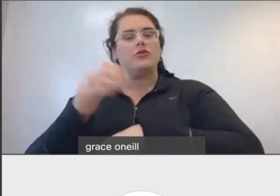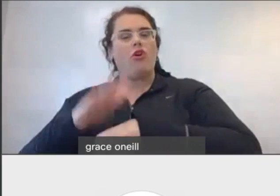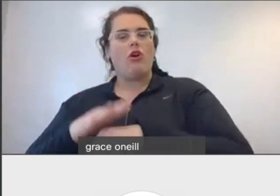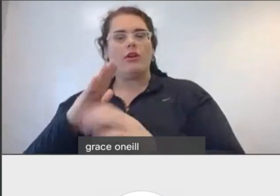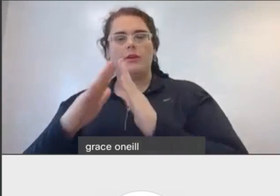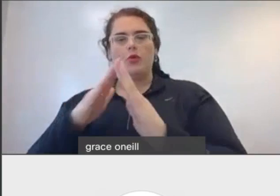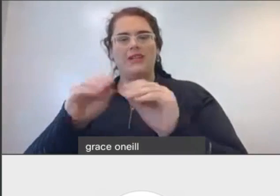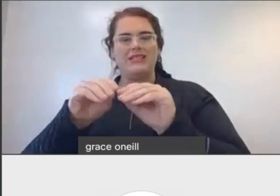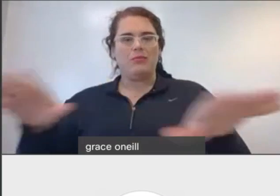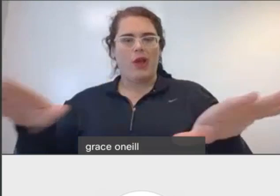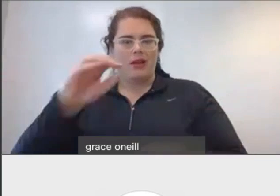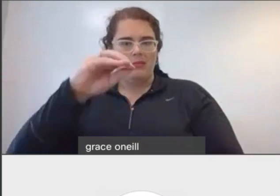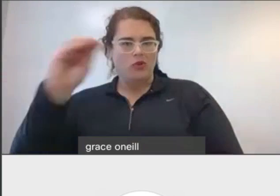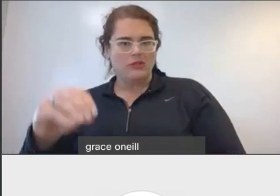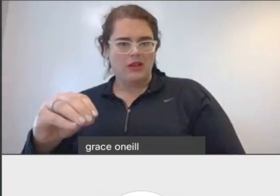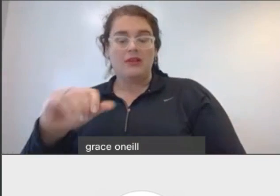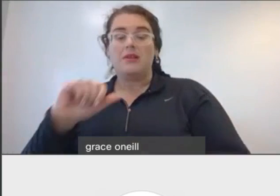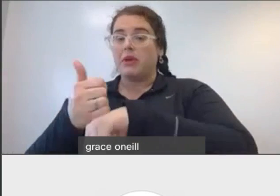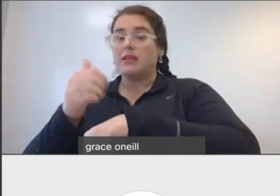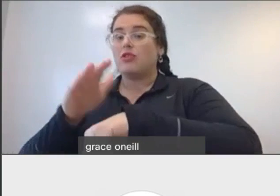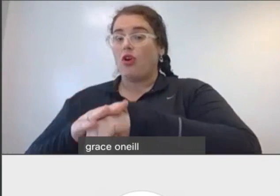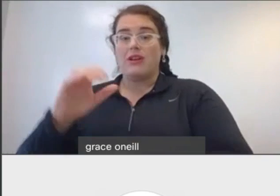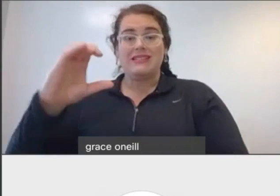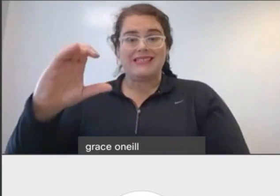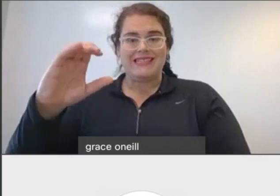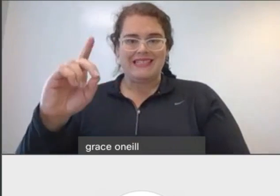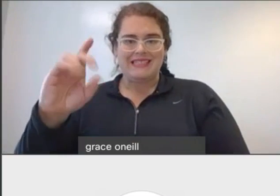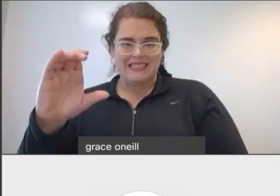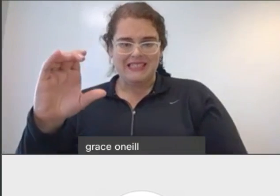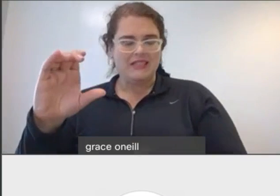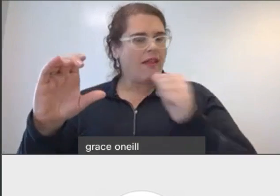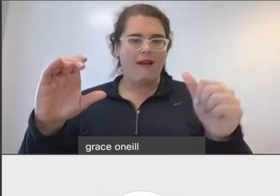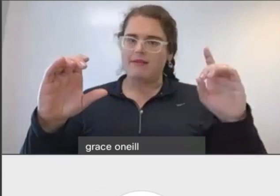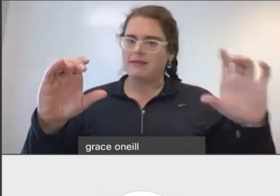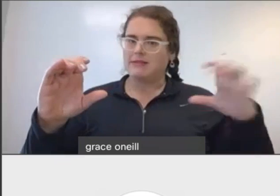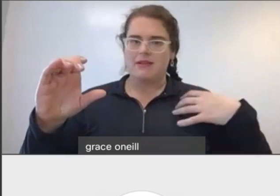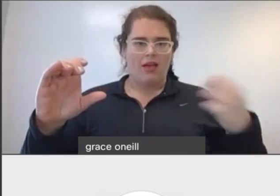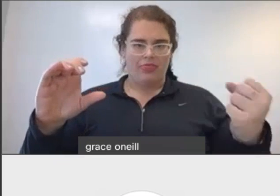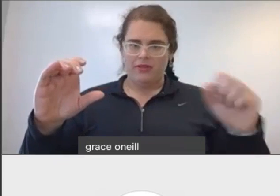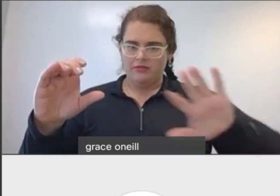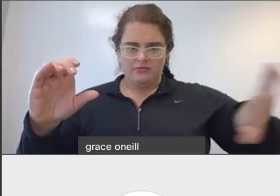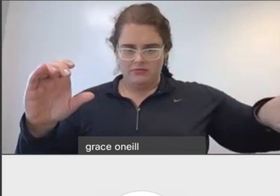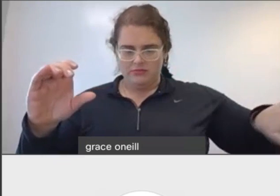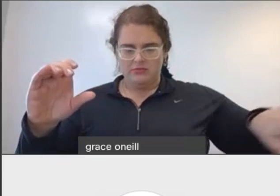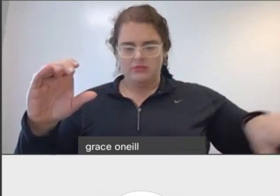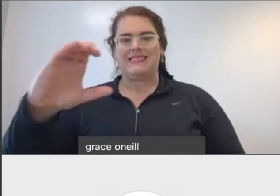the CDC, not on the DC Health website. So please make sure to check that. The